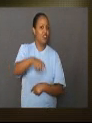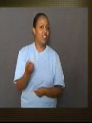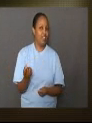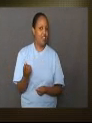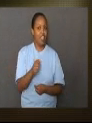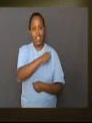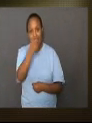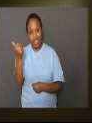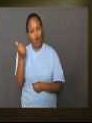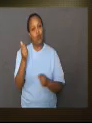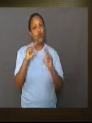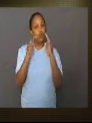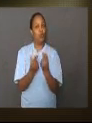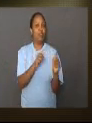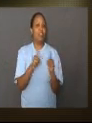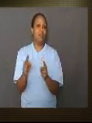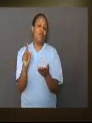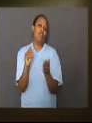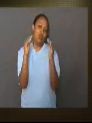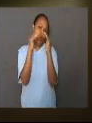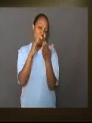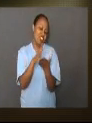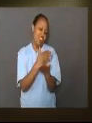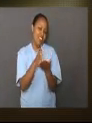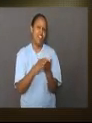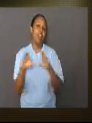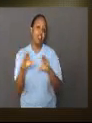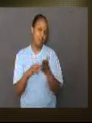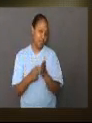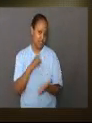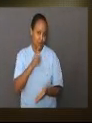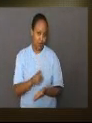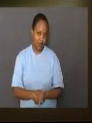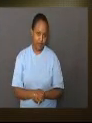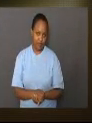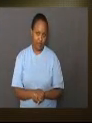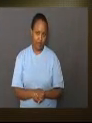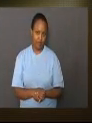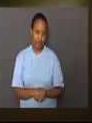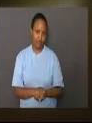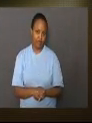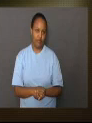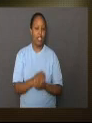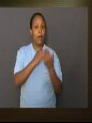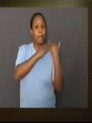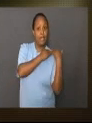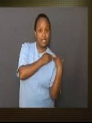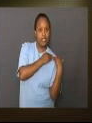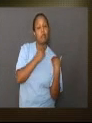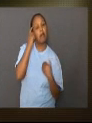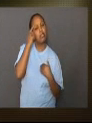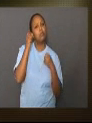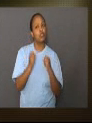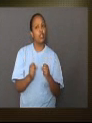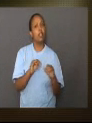group members can continue to share it equally with you. We can think of burdens as